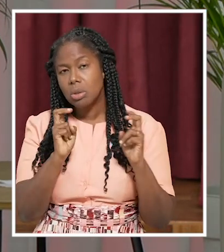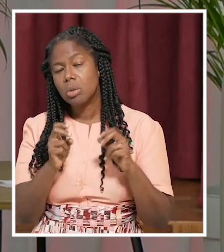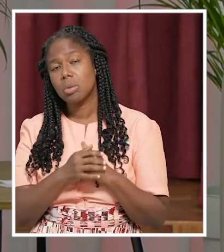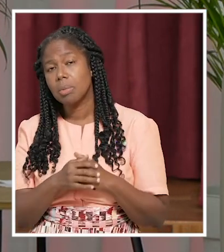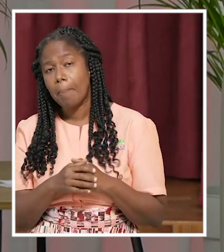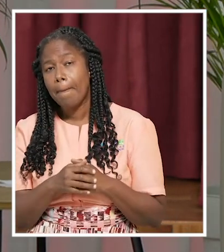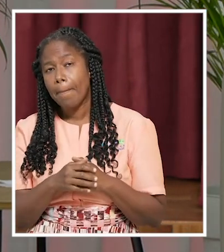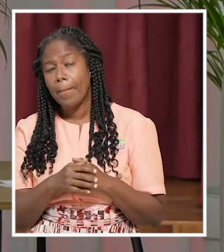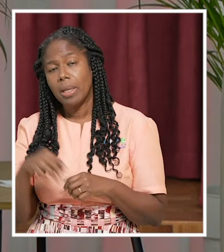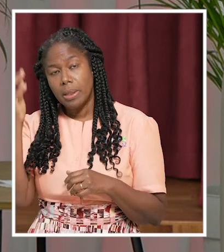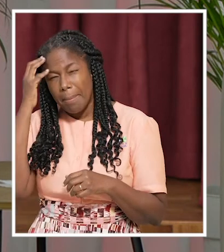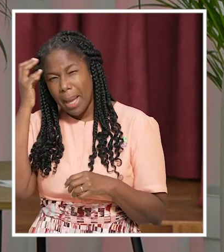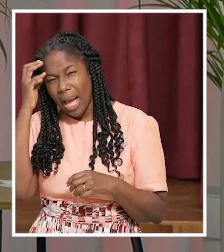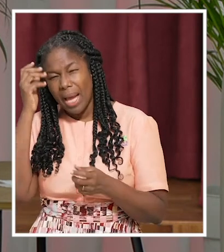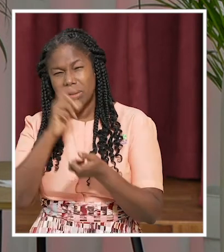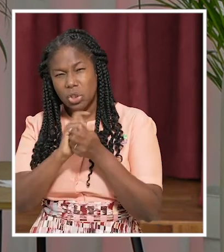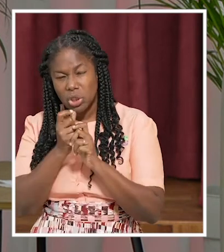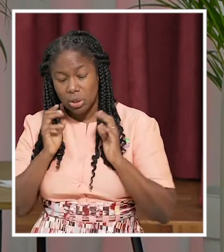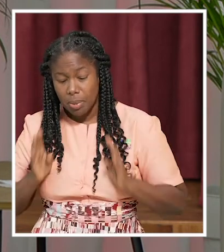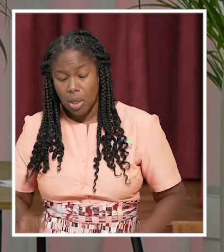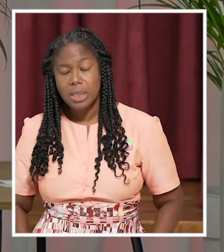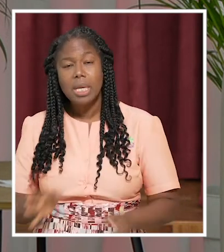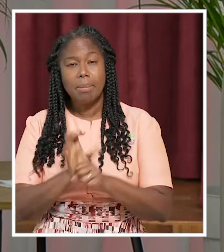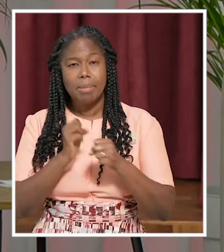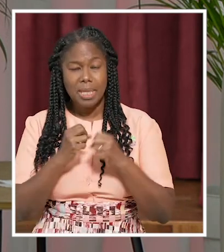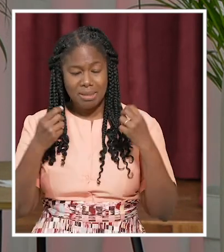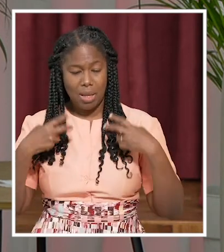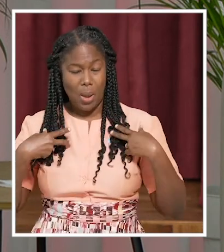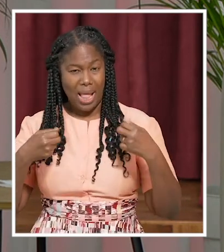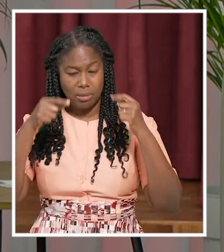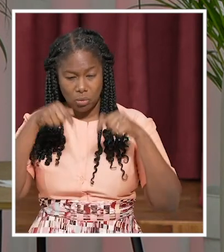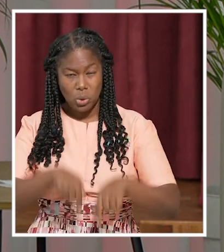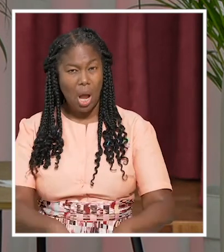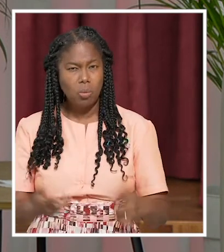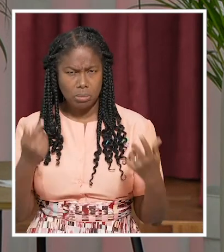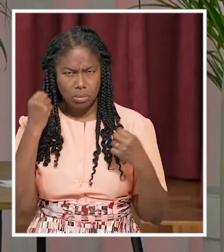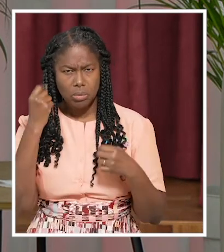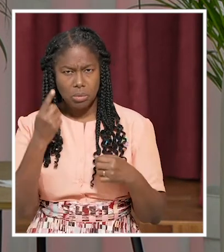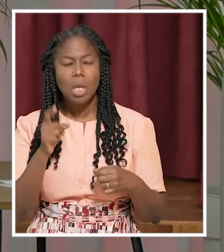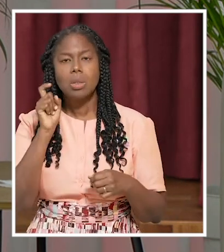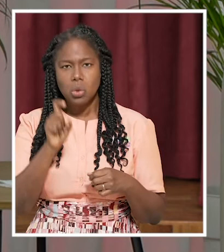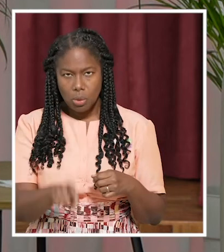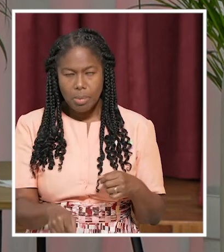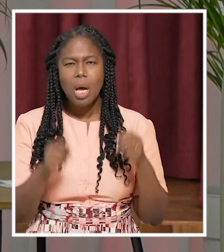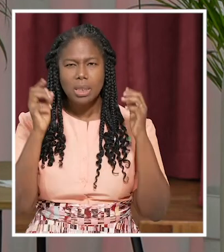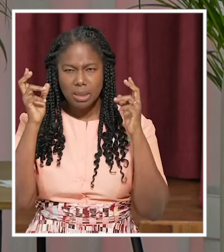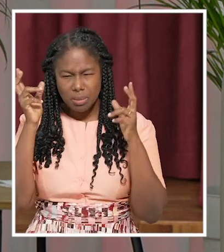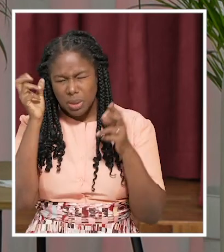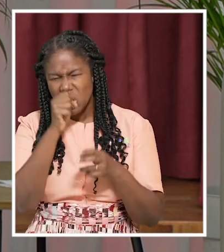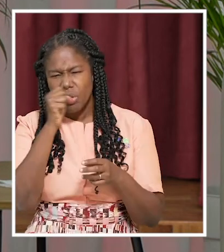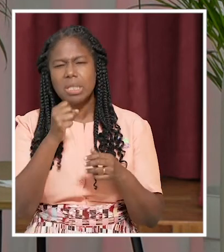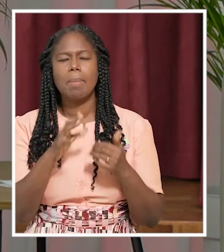the body and affects the physical health. And lastly, before we wrap up, would you say that things that affect the